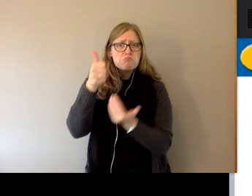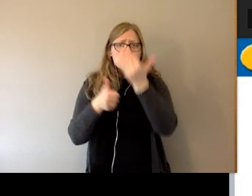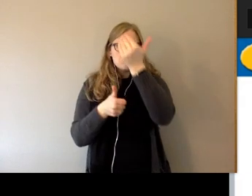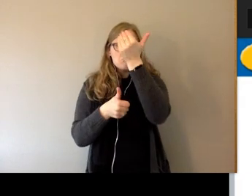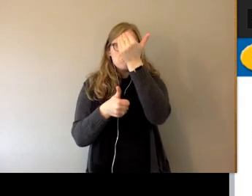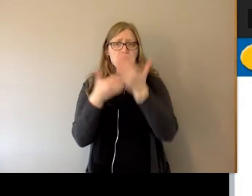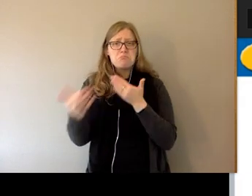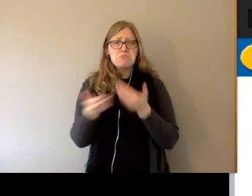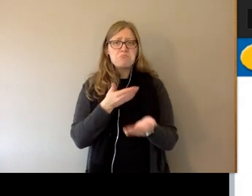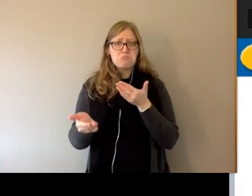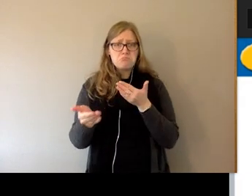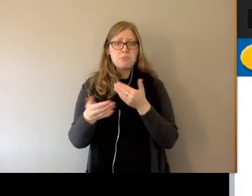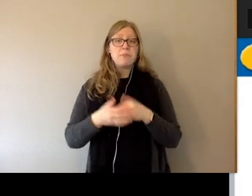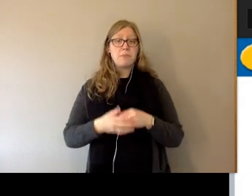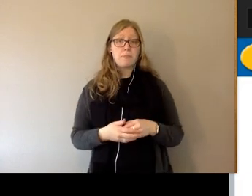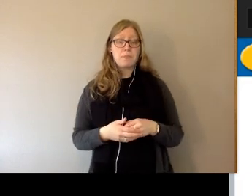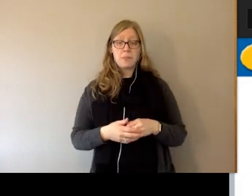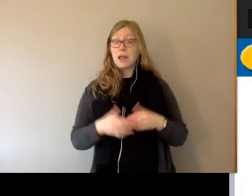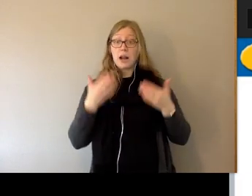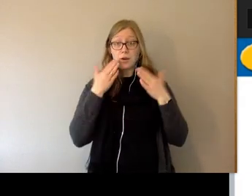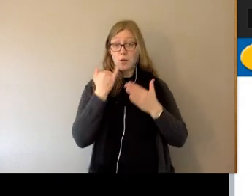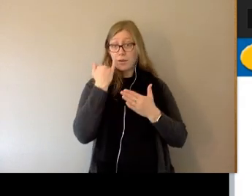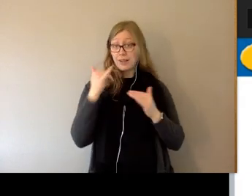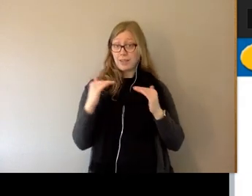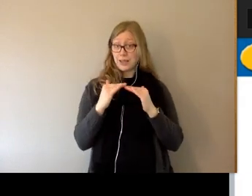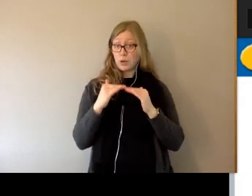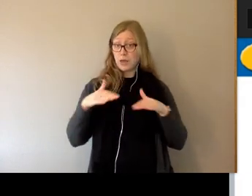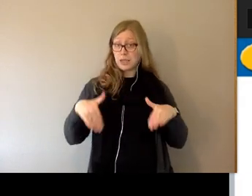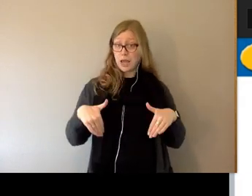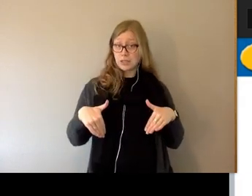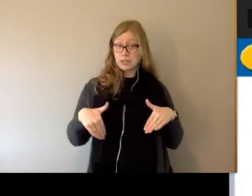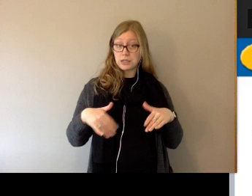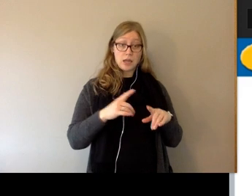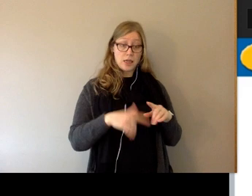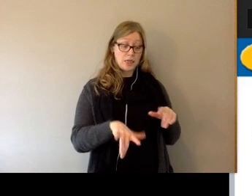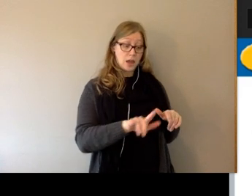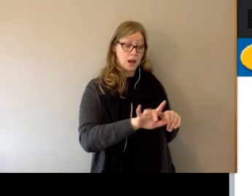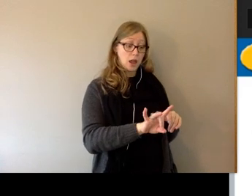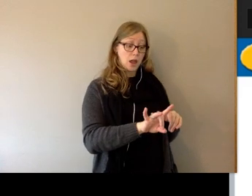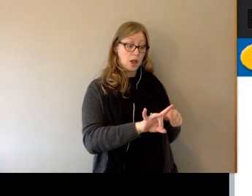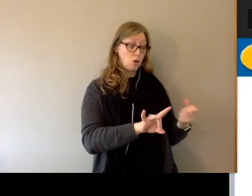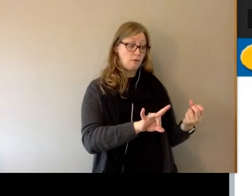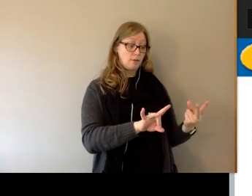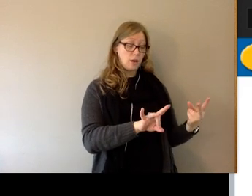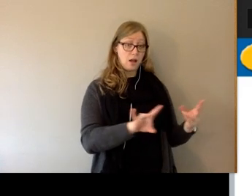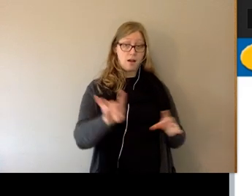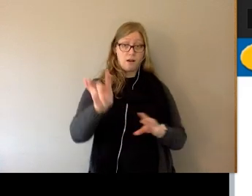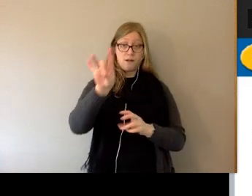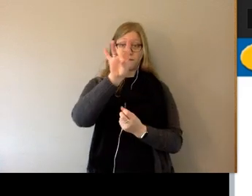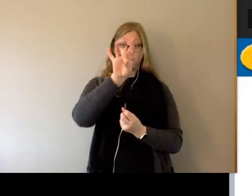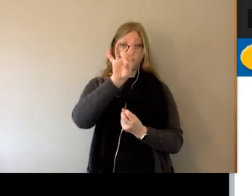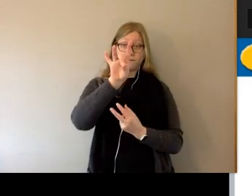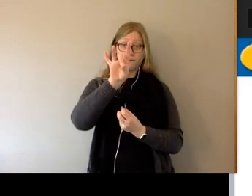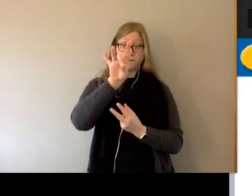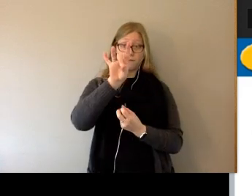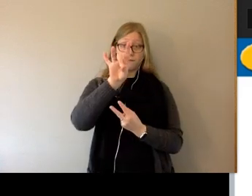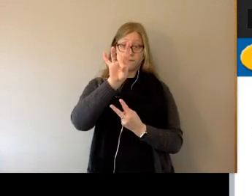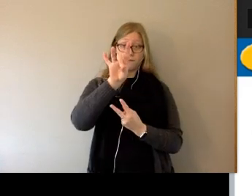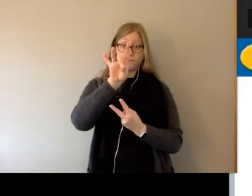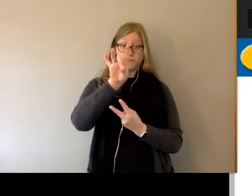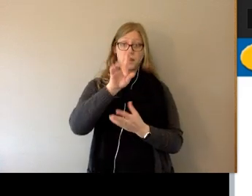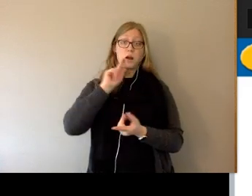put a question mark here. And 8 over 12. And I'm going to reduce these fractions to see if they're